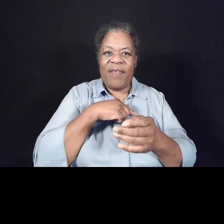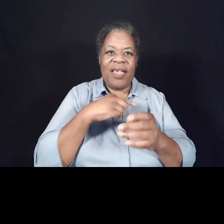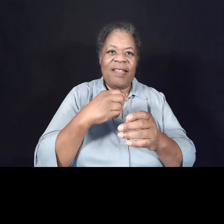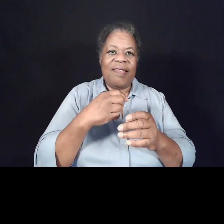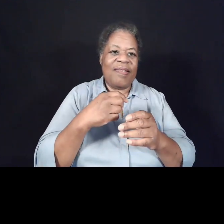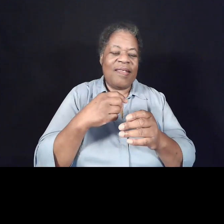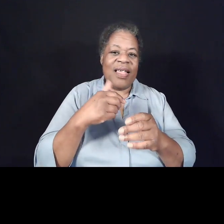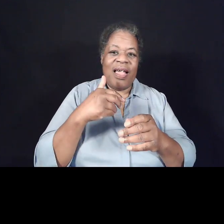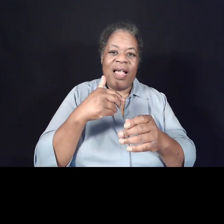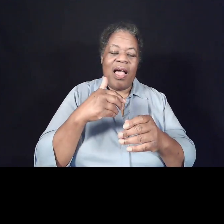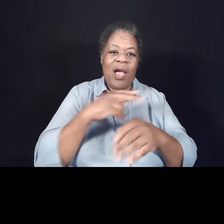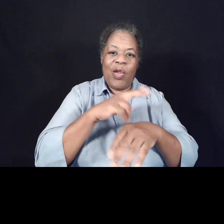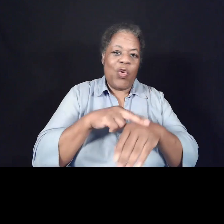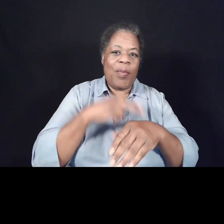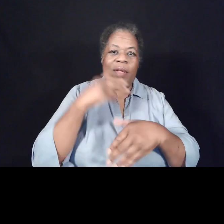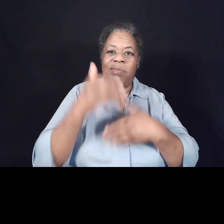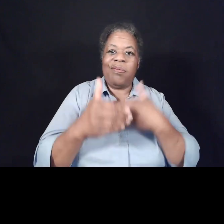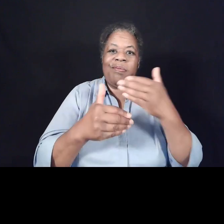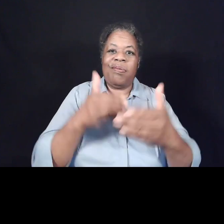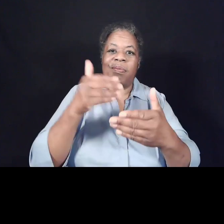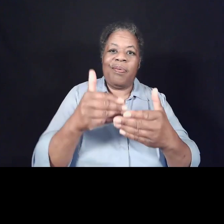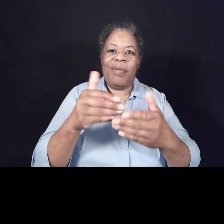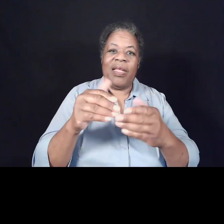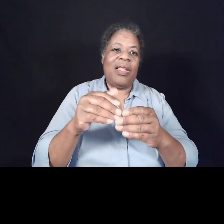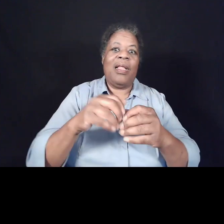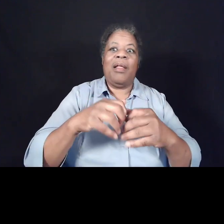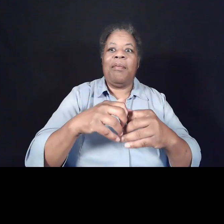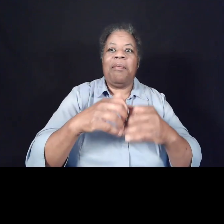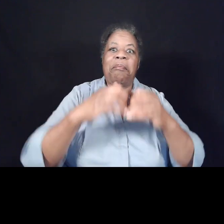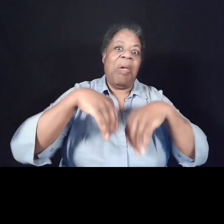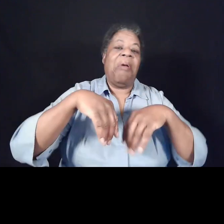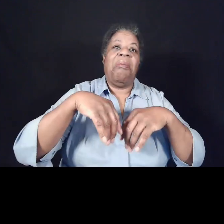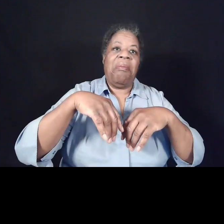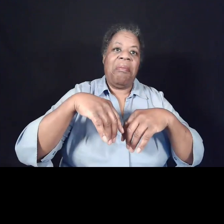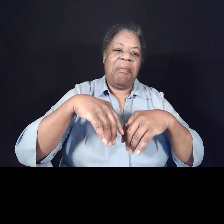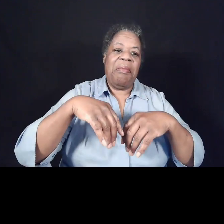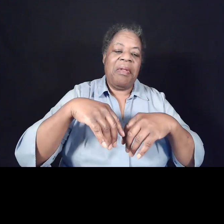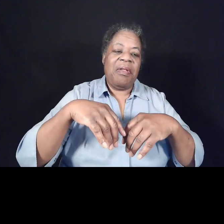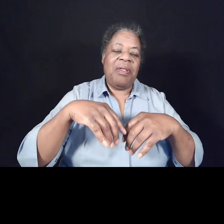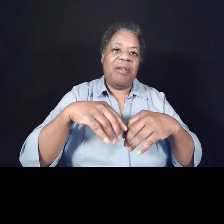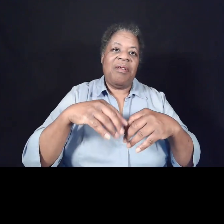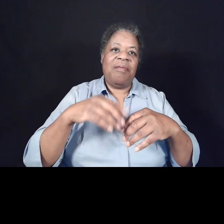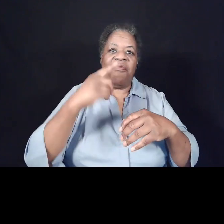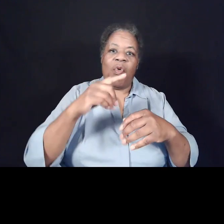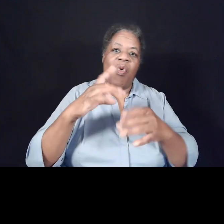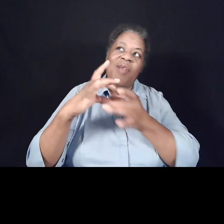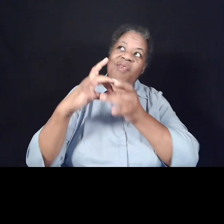normal rhythms and practices for nurturing our relationship with God.